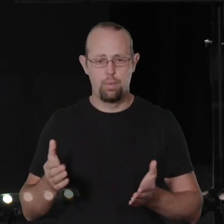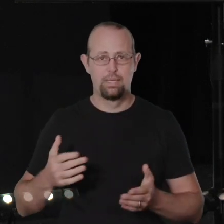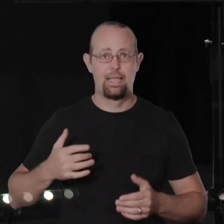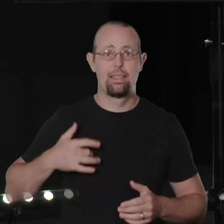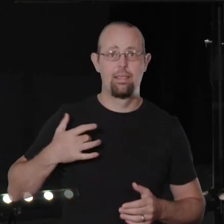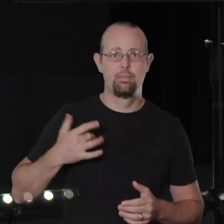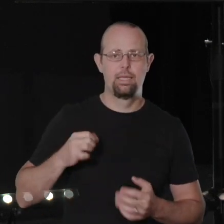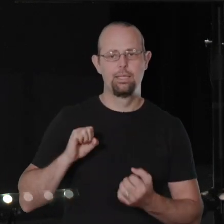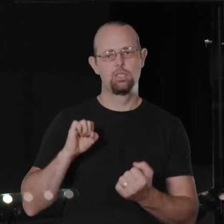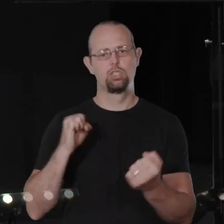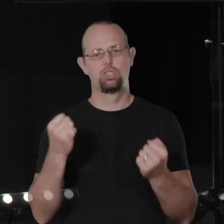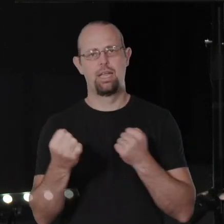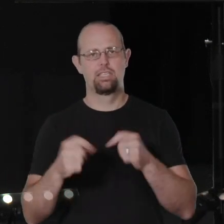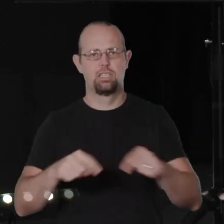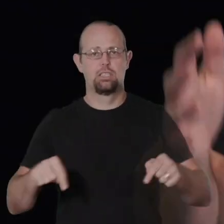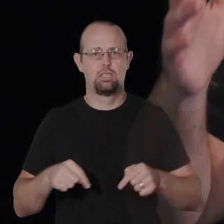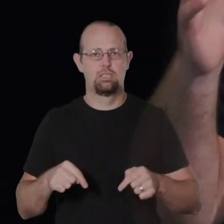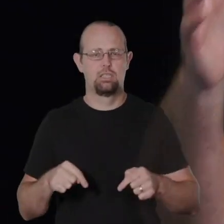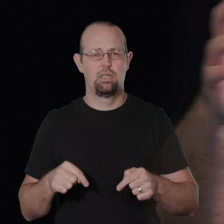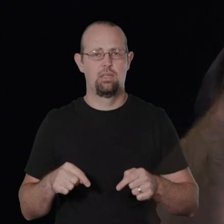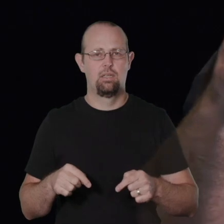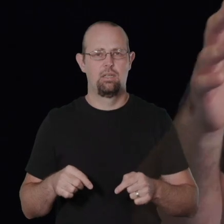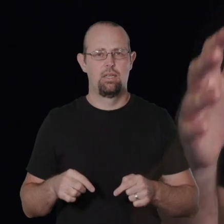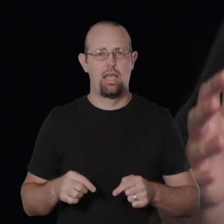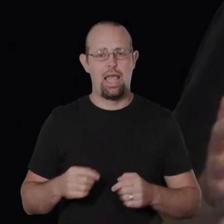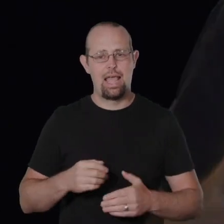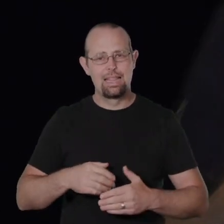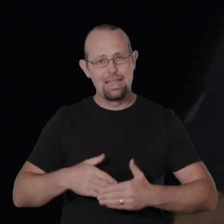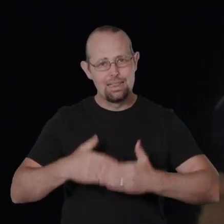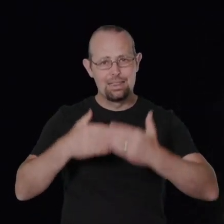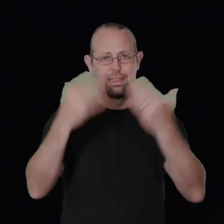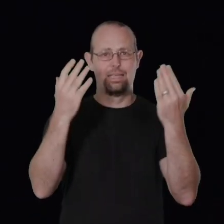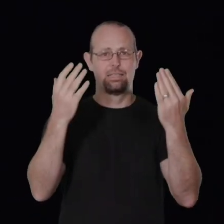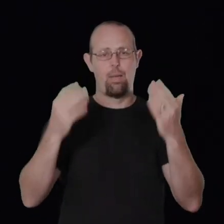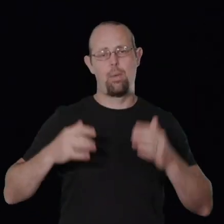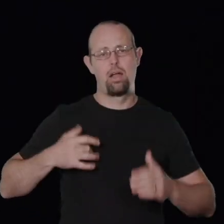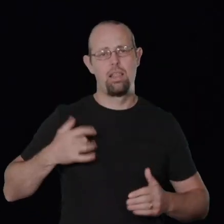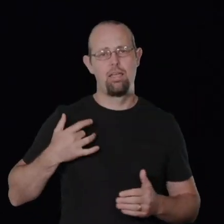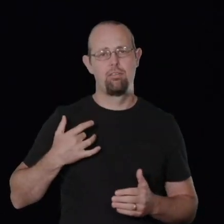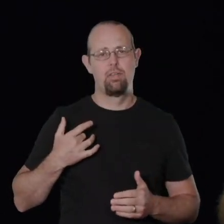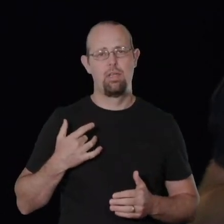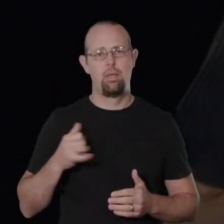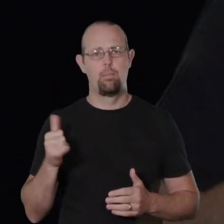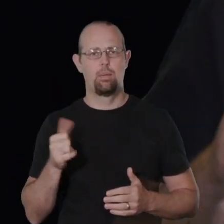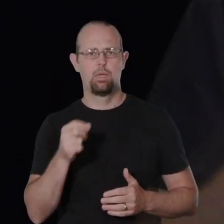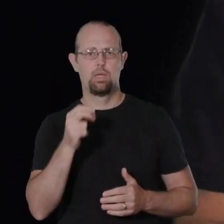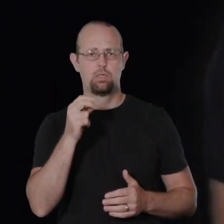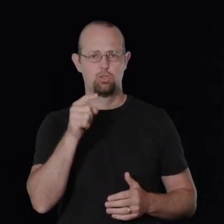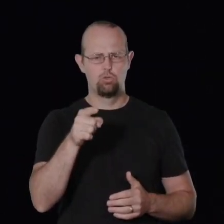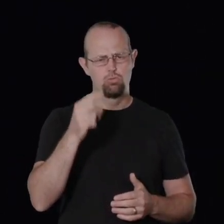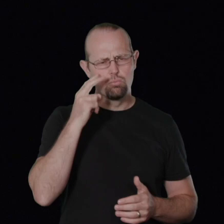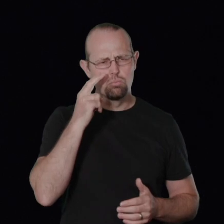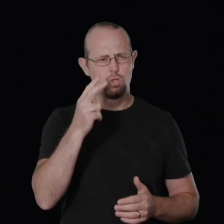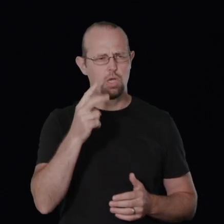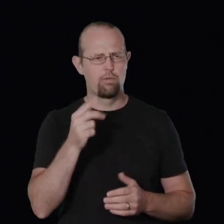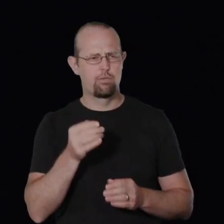changes our life, transforms our life, and lights up our life. Maybe you're looking for direction today. God's word